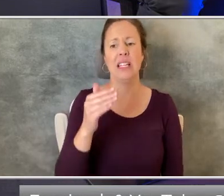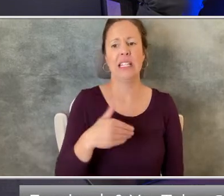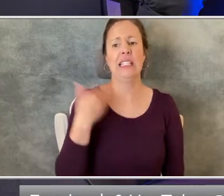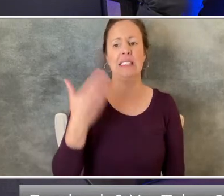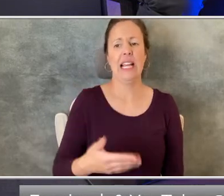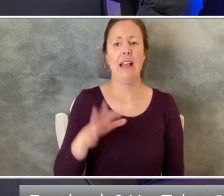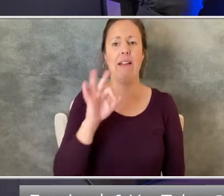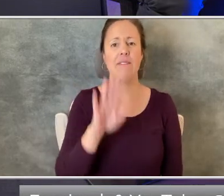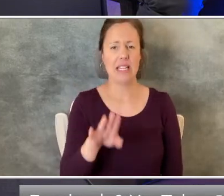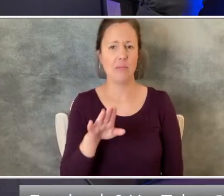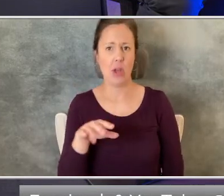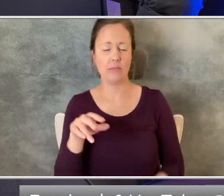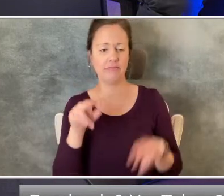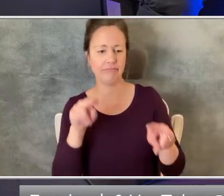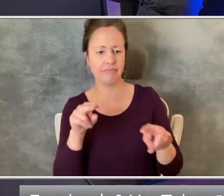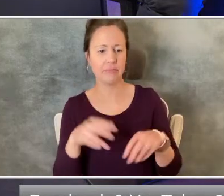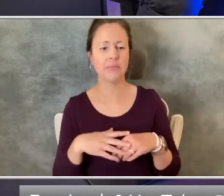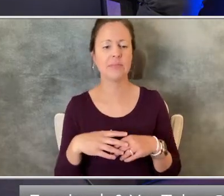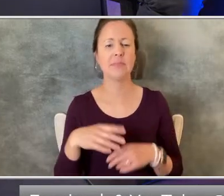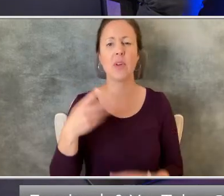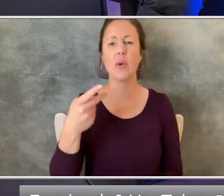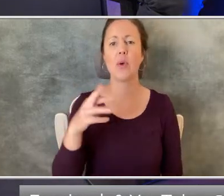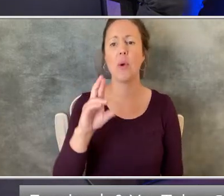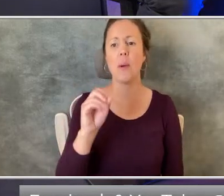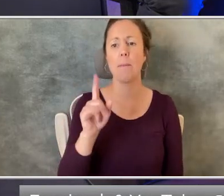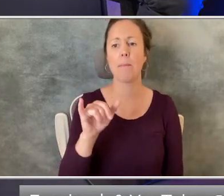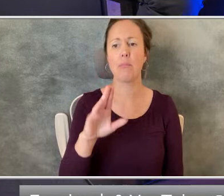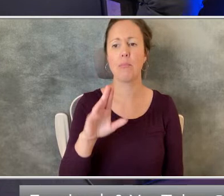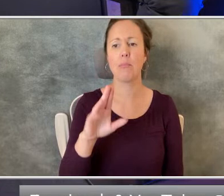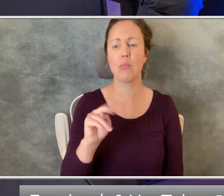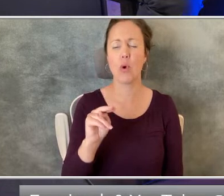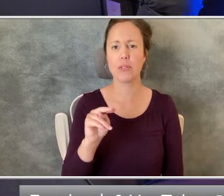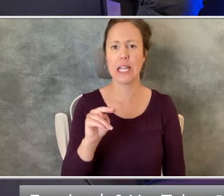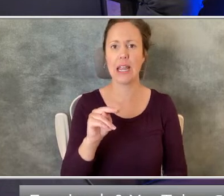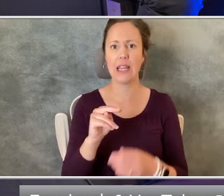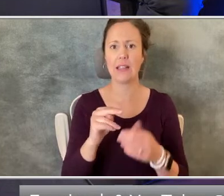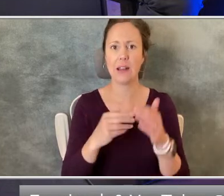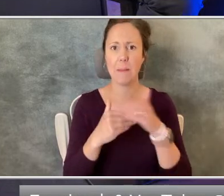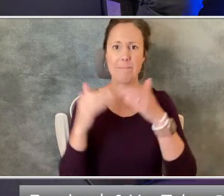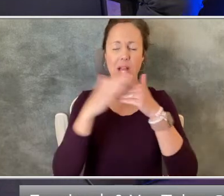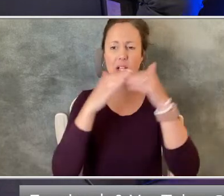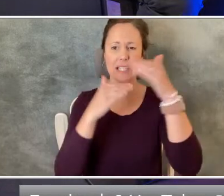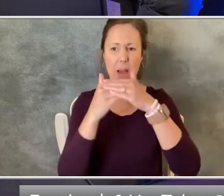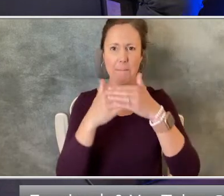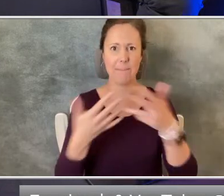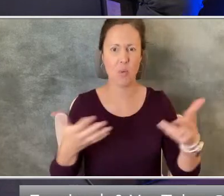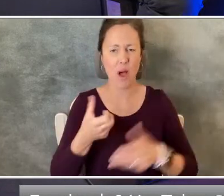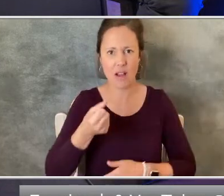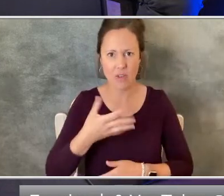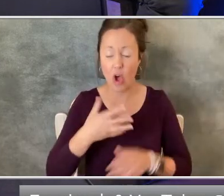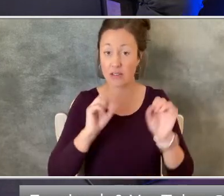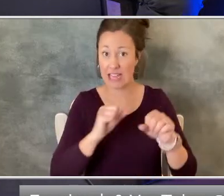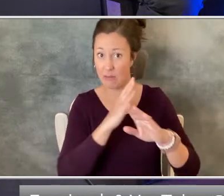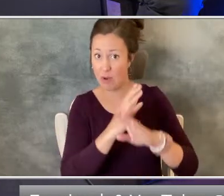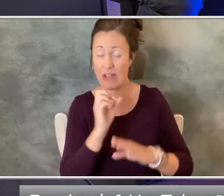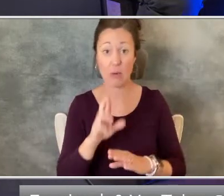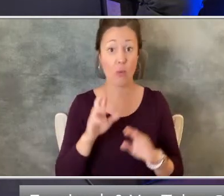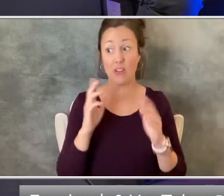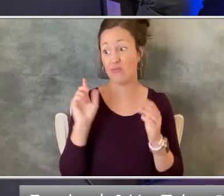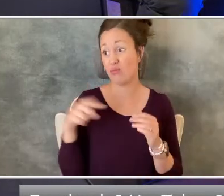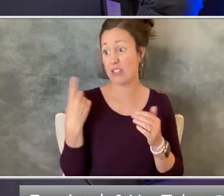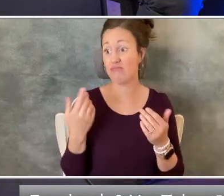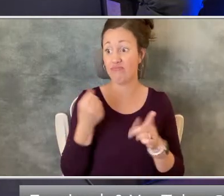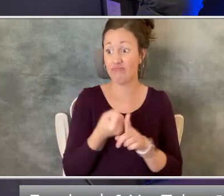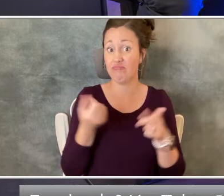viewers, what triggers the protein buildup that led to all this? Is it something preventable, or does this just happen to some people? Genes